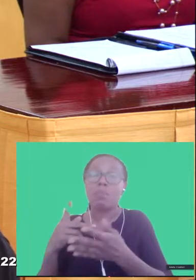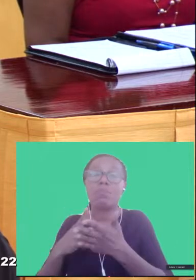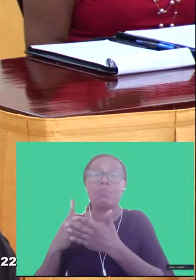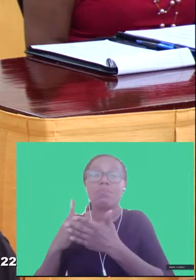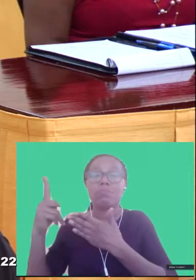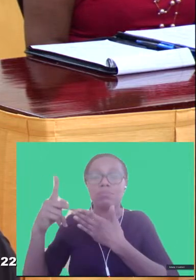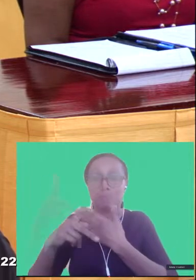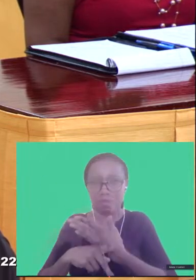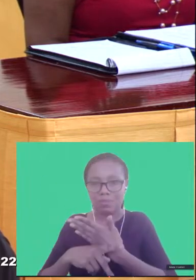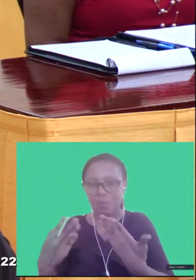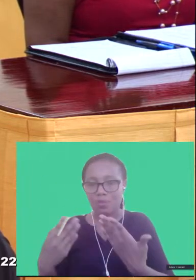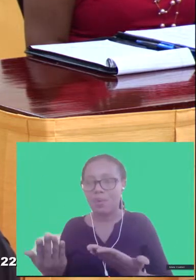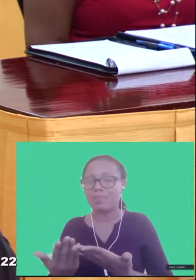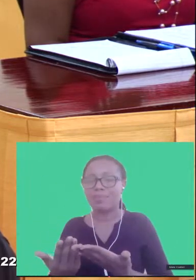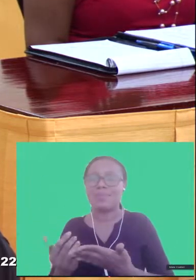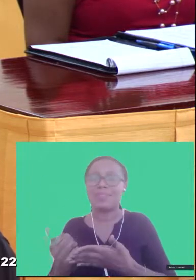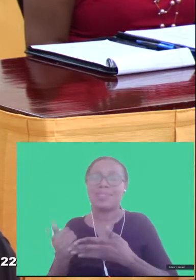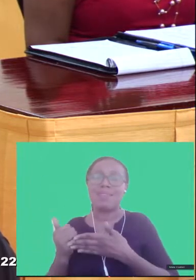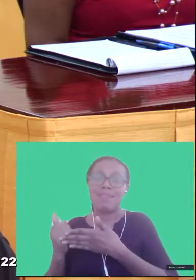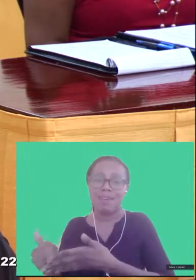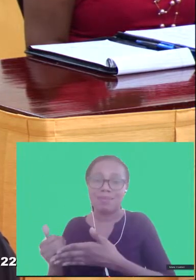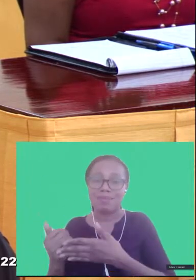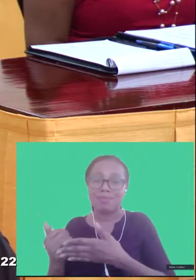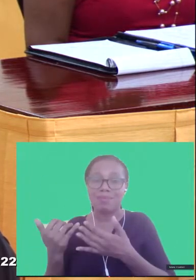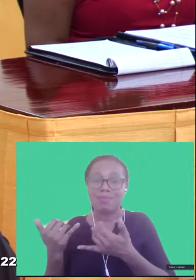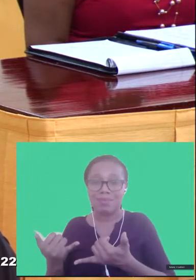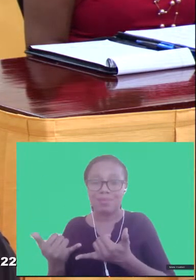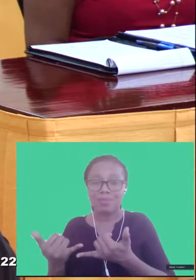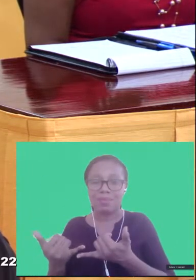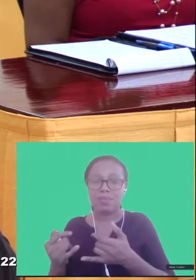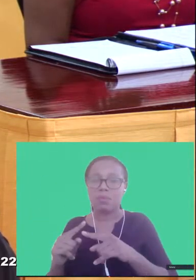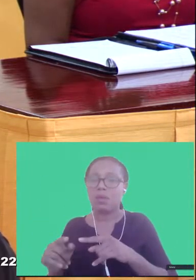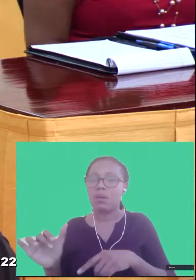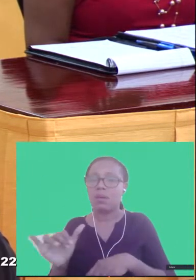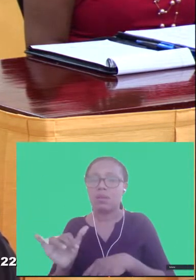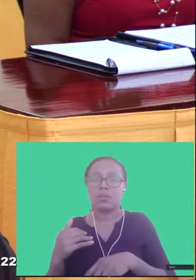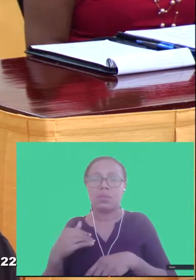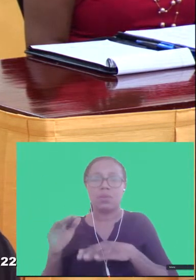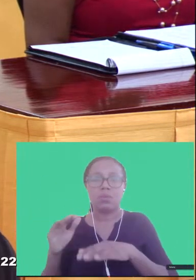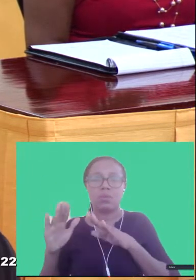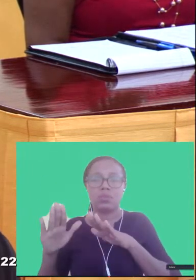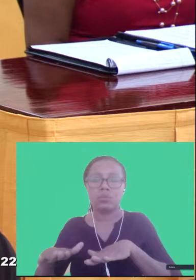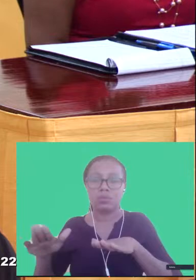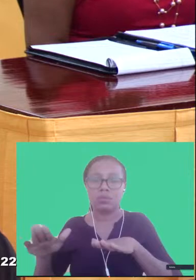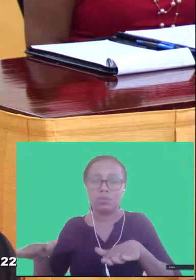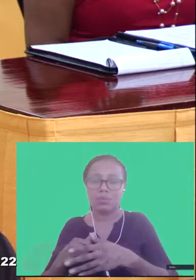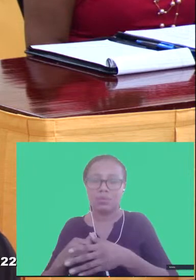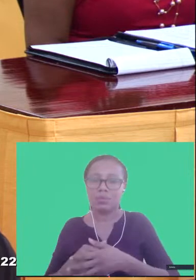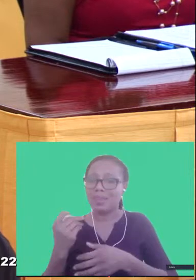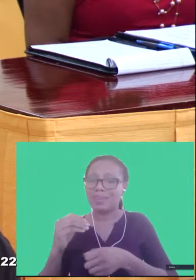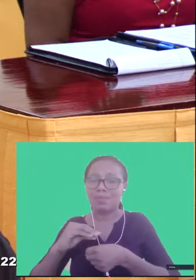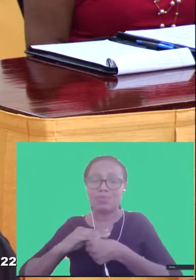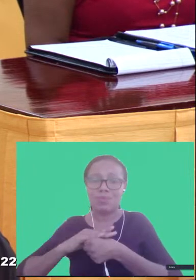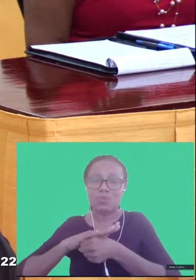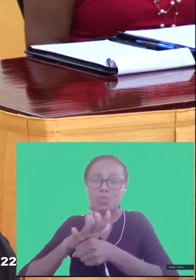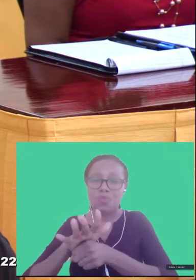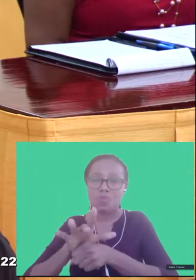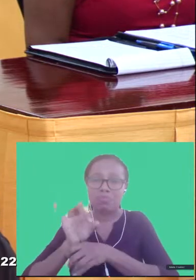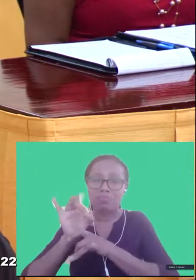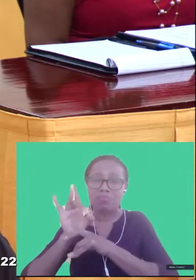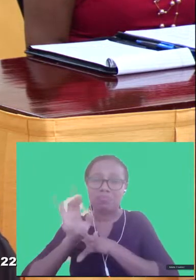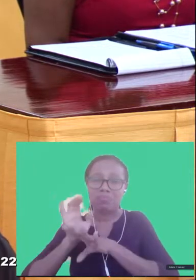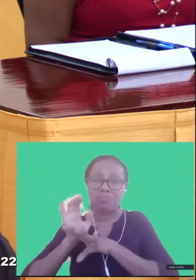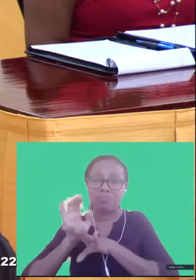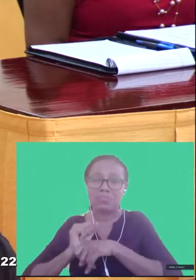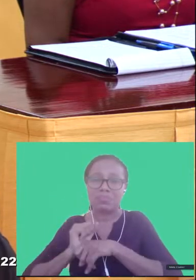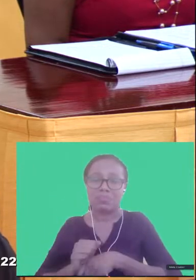us. It was intended that when term opened in January, the Ministry of Education